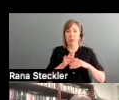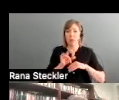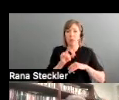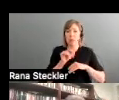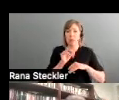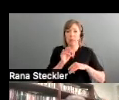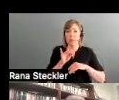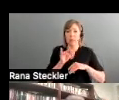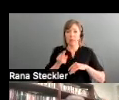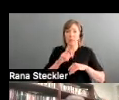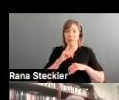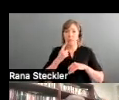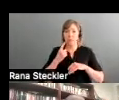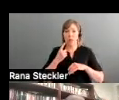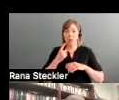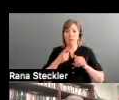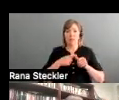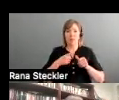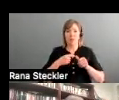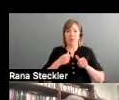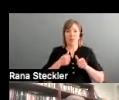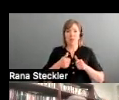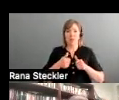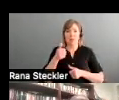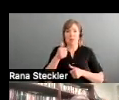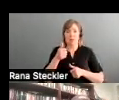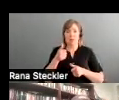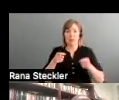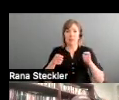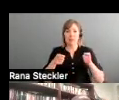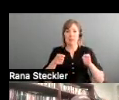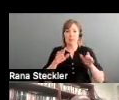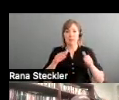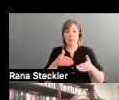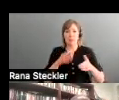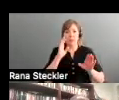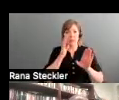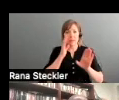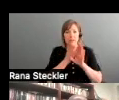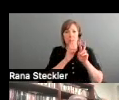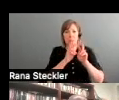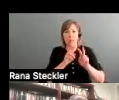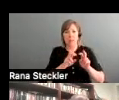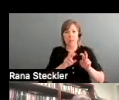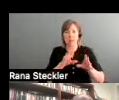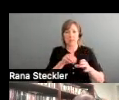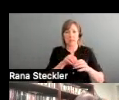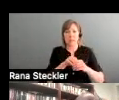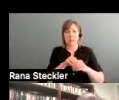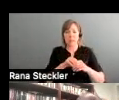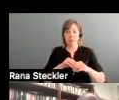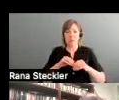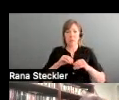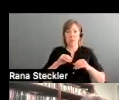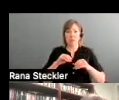century. So he was one of the first superintendents to actually introduce psychoanalysis into